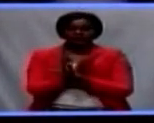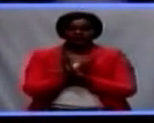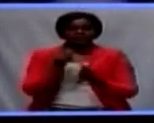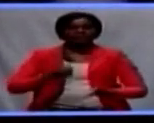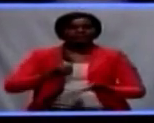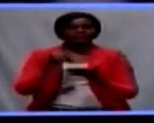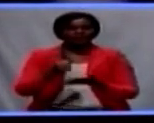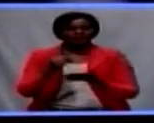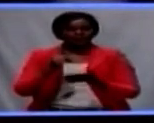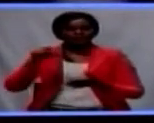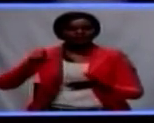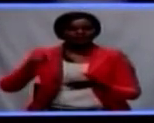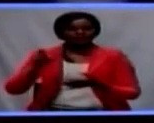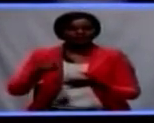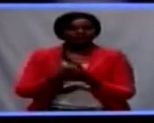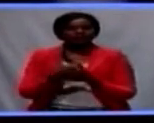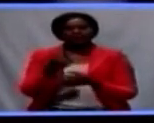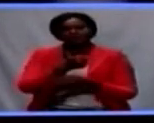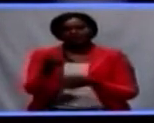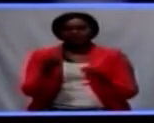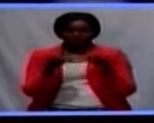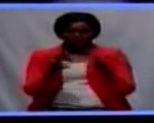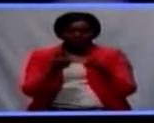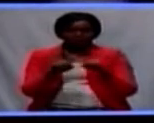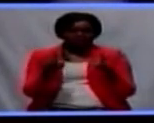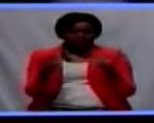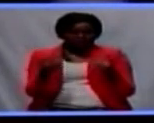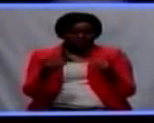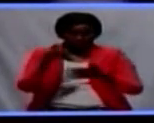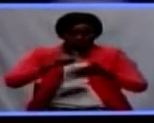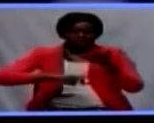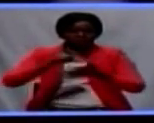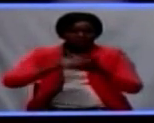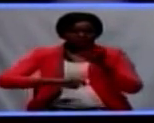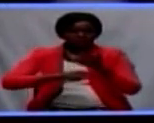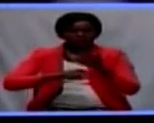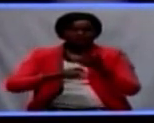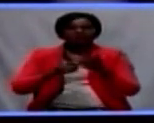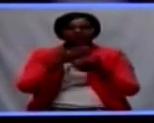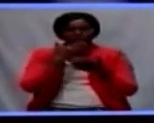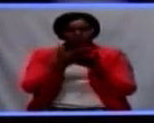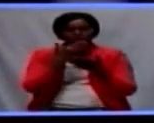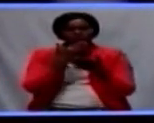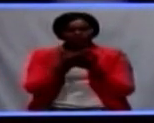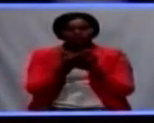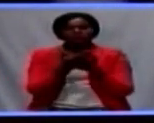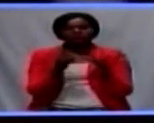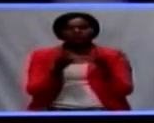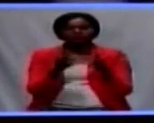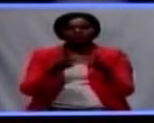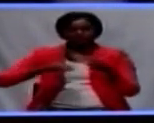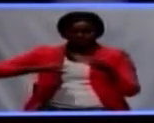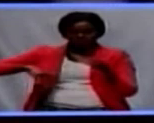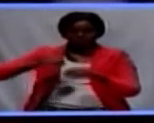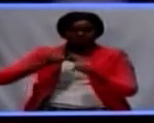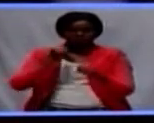budgetary requirements. On the other hand, however, the taxman is playing good Samaritan. Last year, we